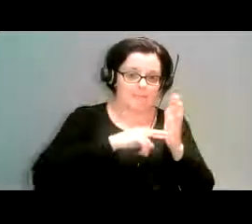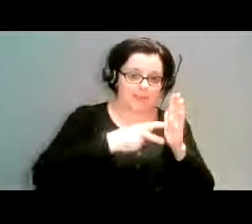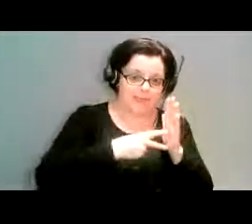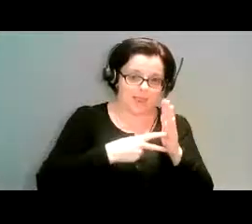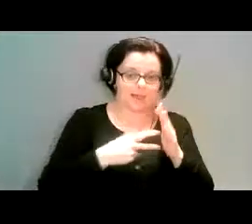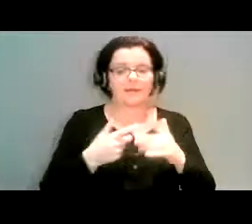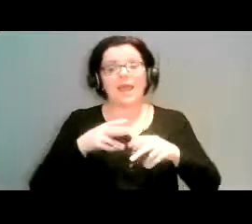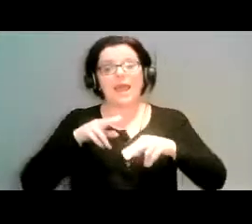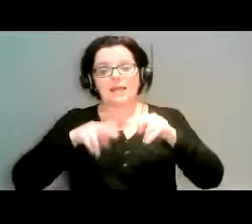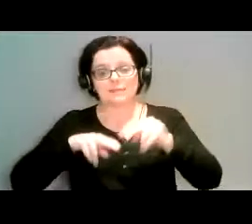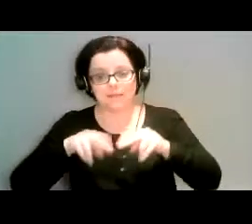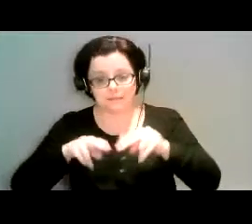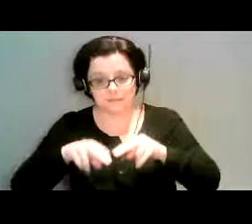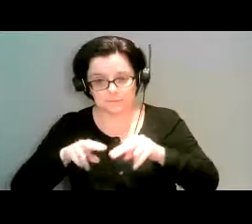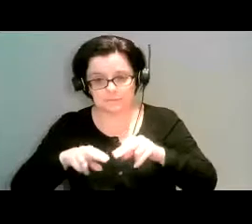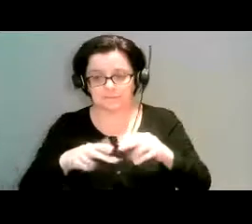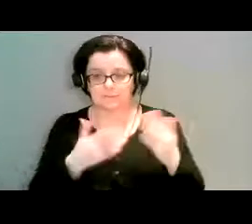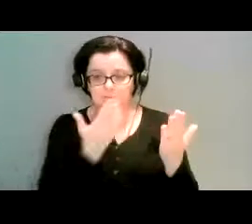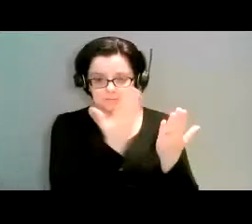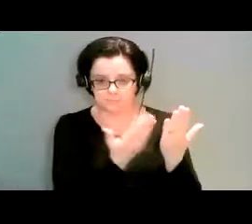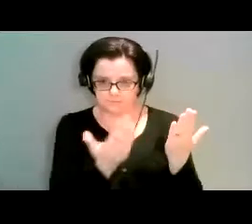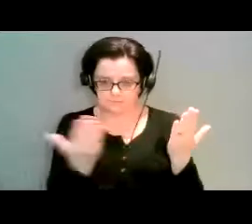assessment,